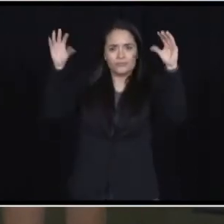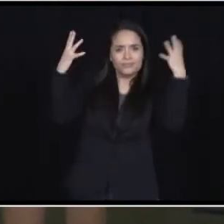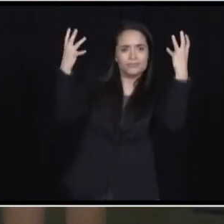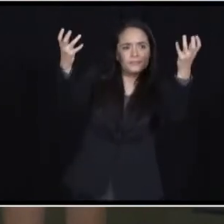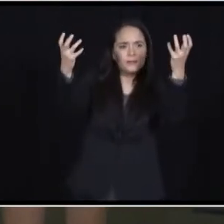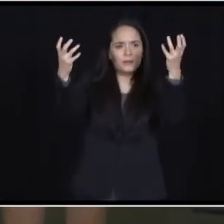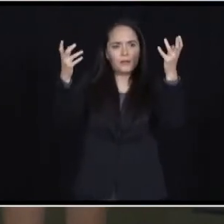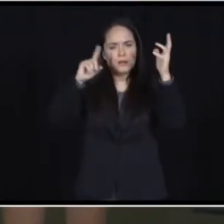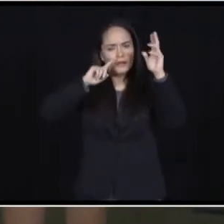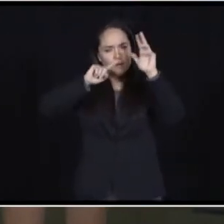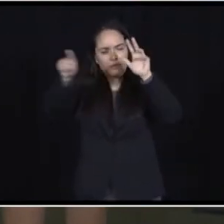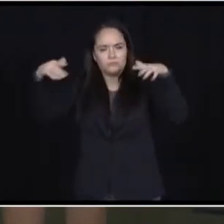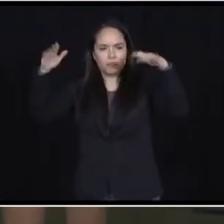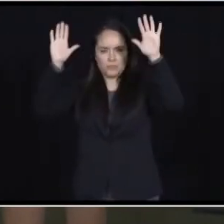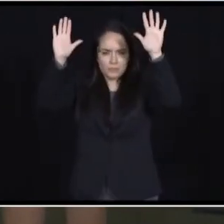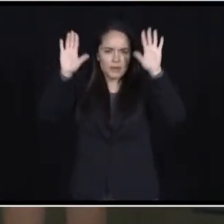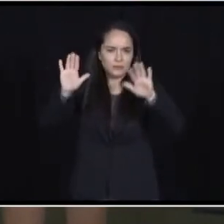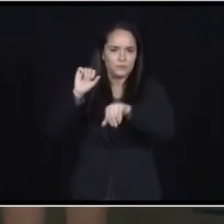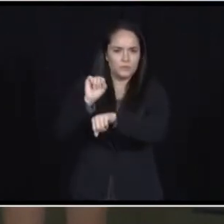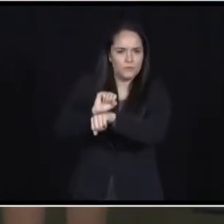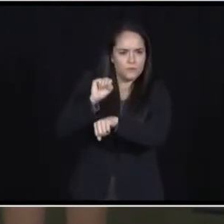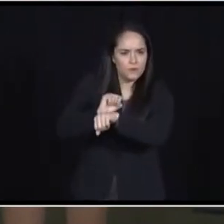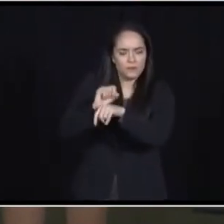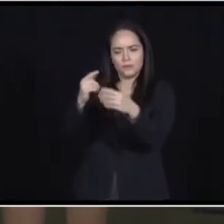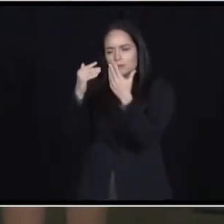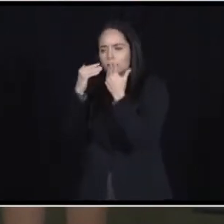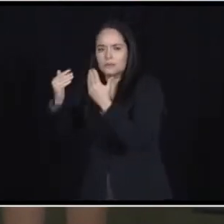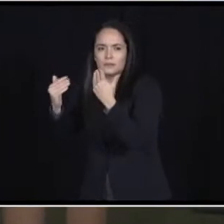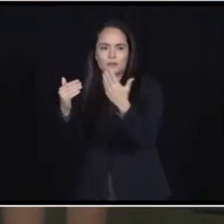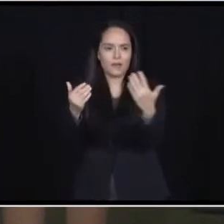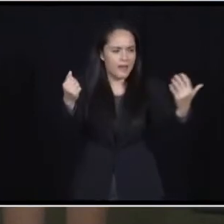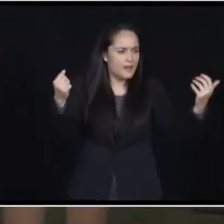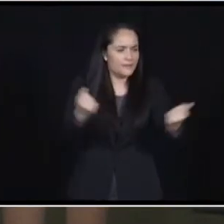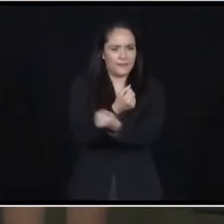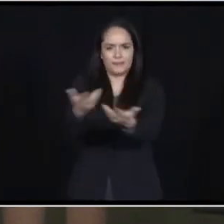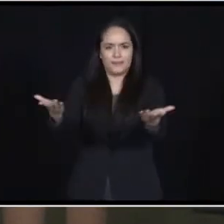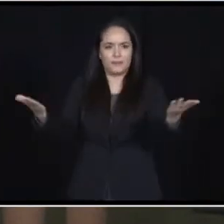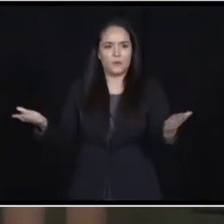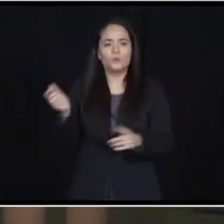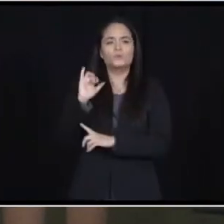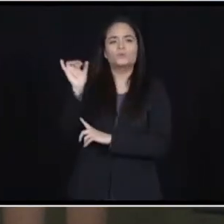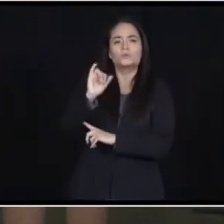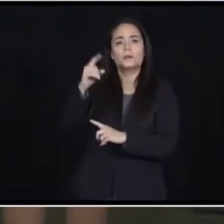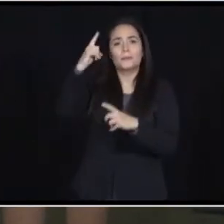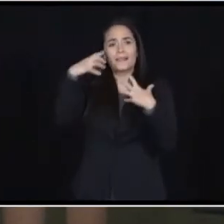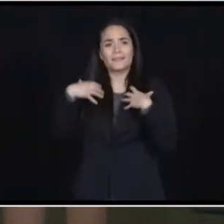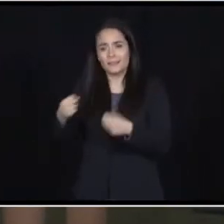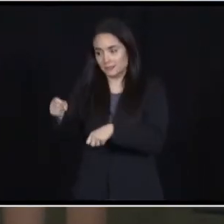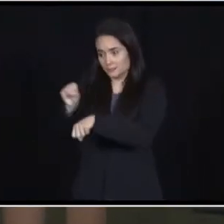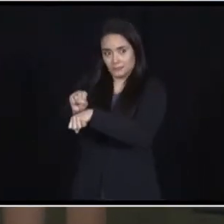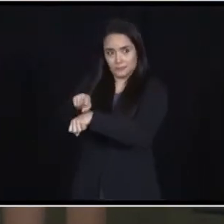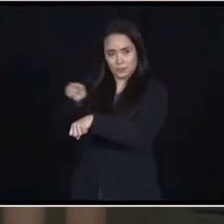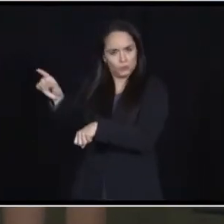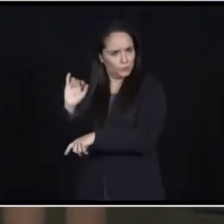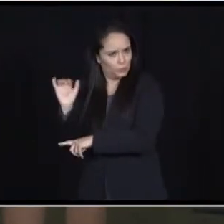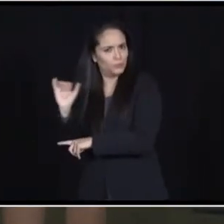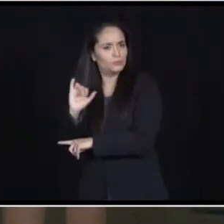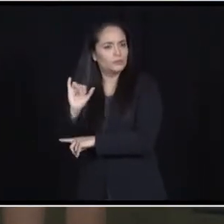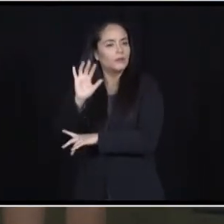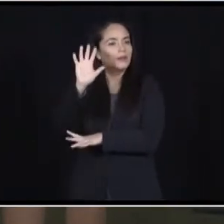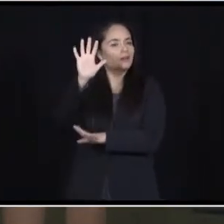and I have to thank them for everything they do, and our mental health workers as well. But when you get that 911